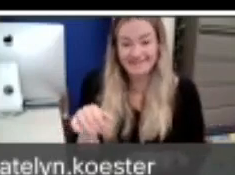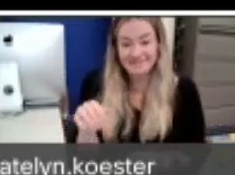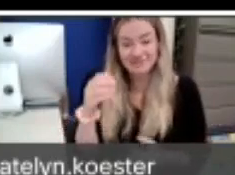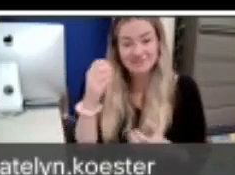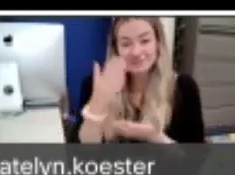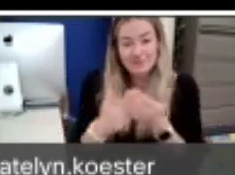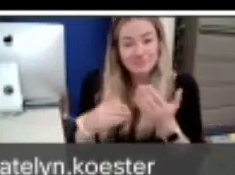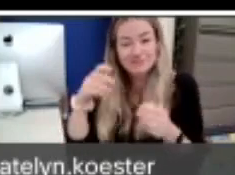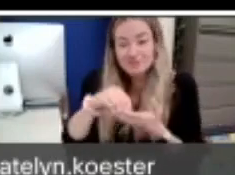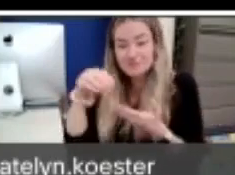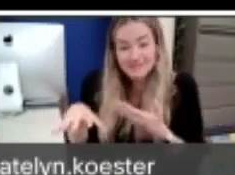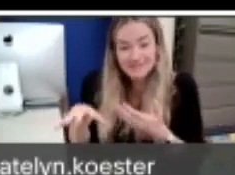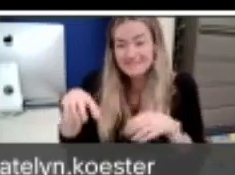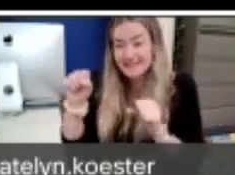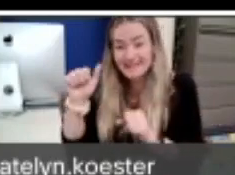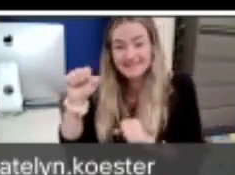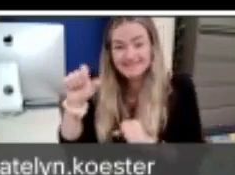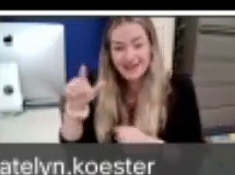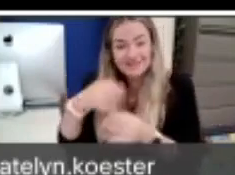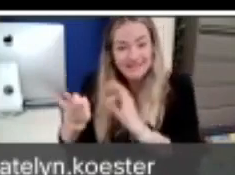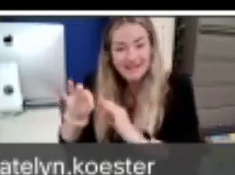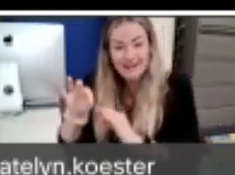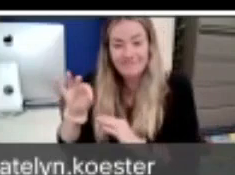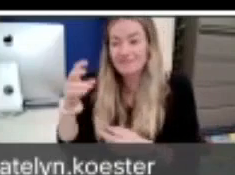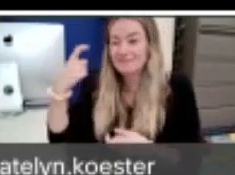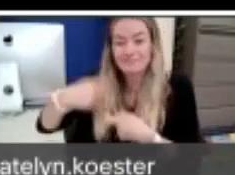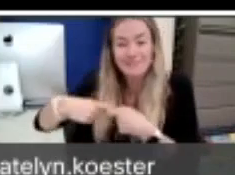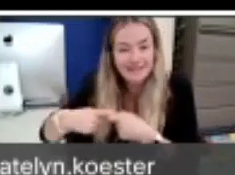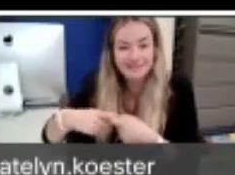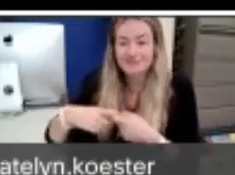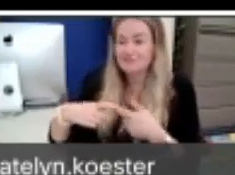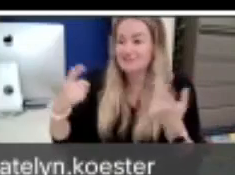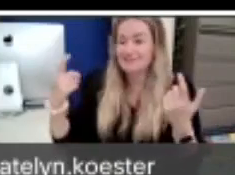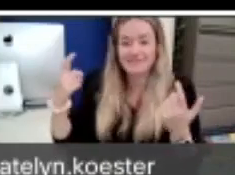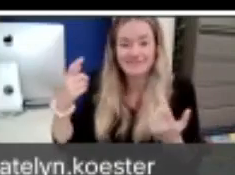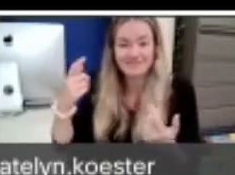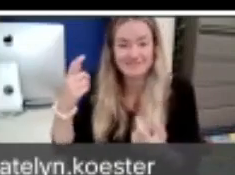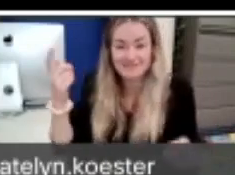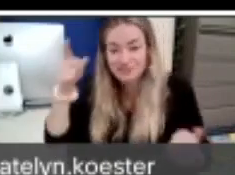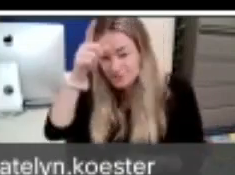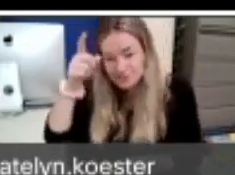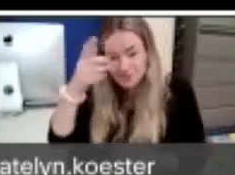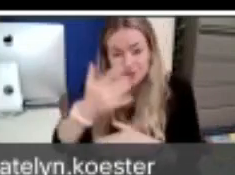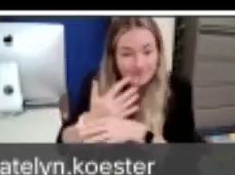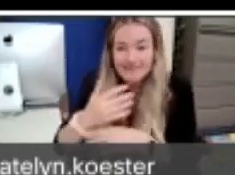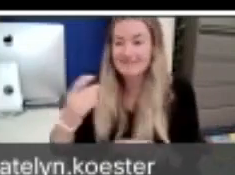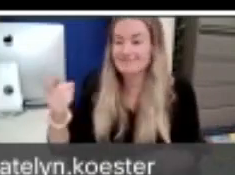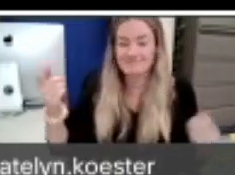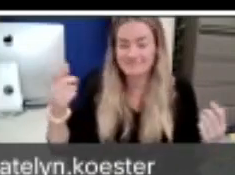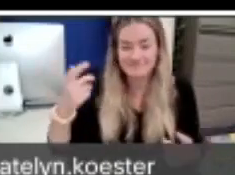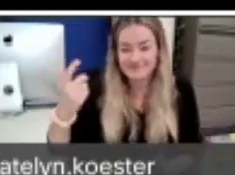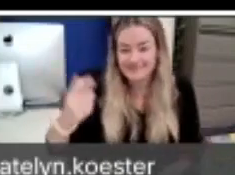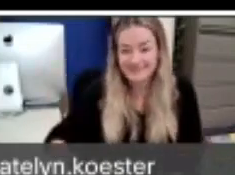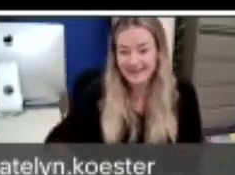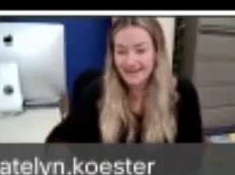We're trying to encourage that. Some students would rather take, you know, ASL instead of Spanish